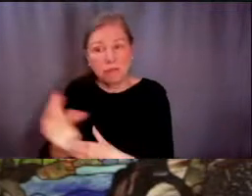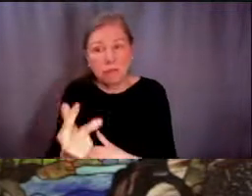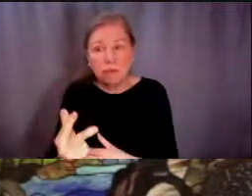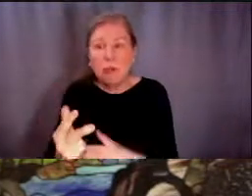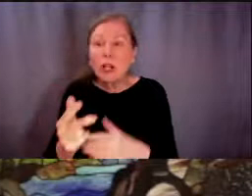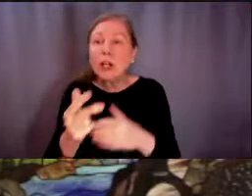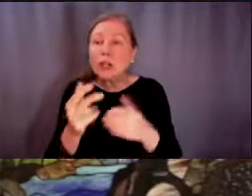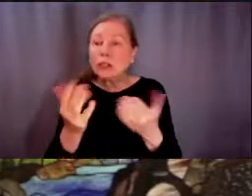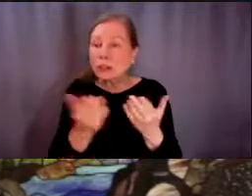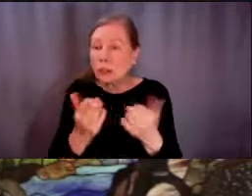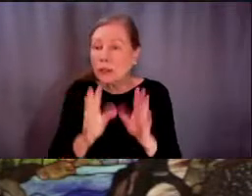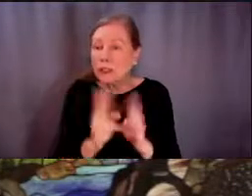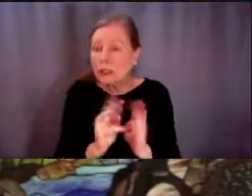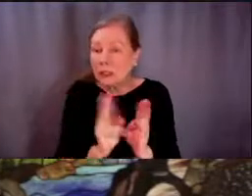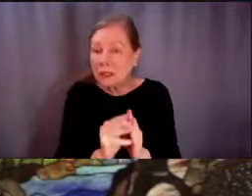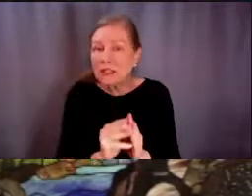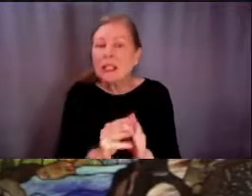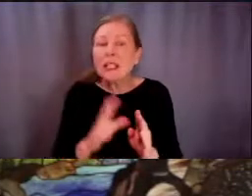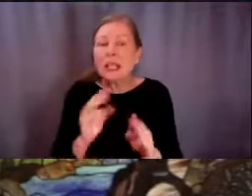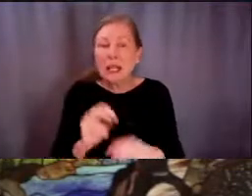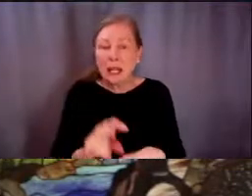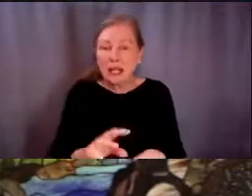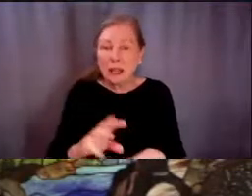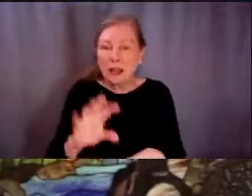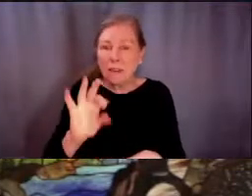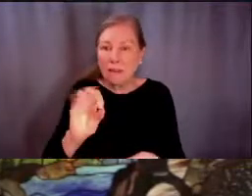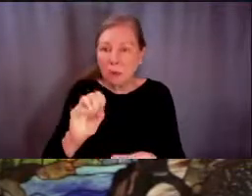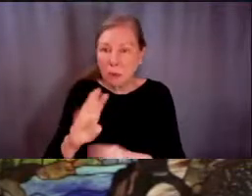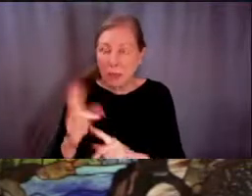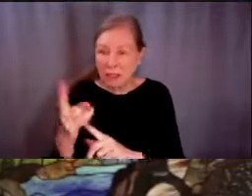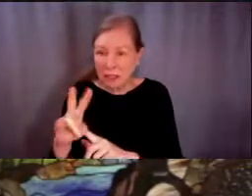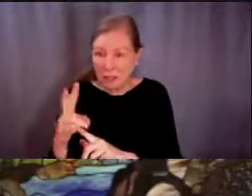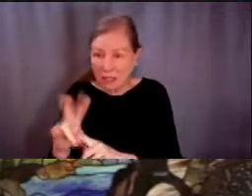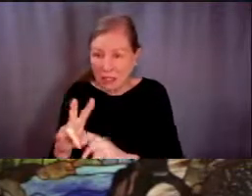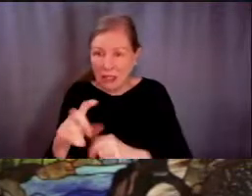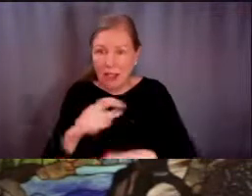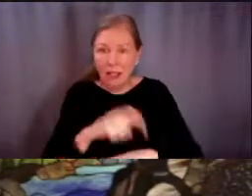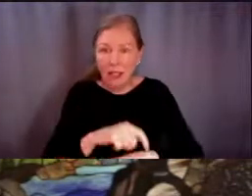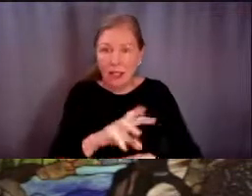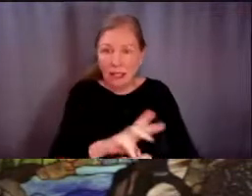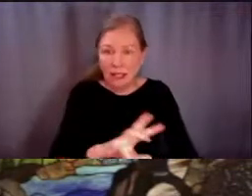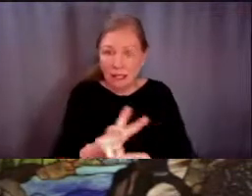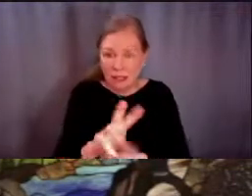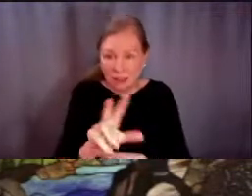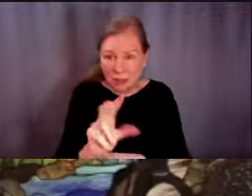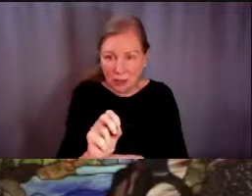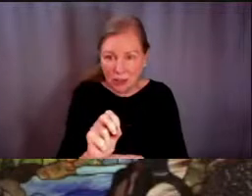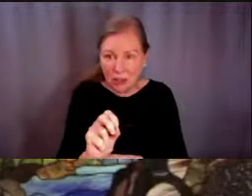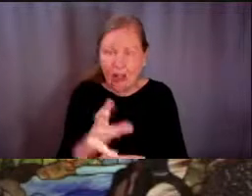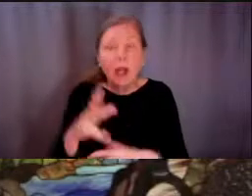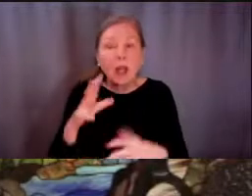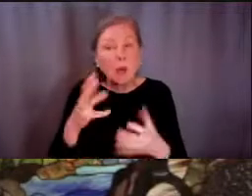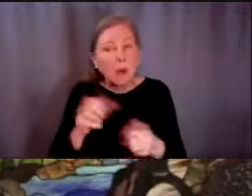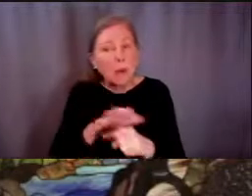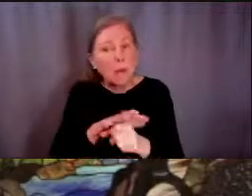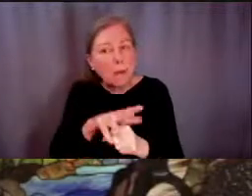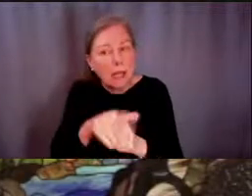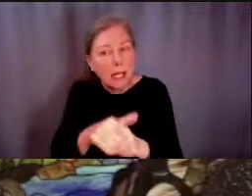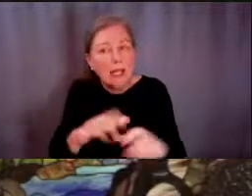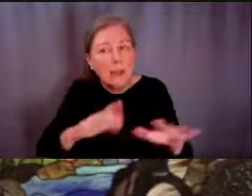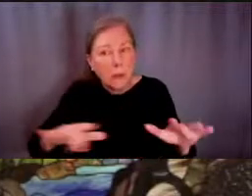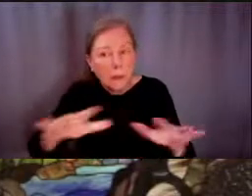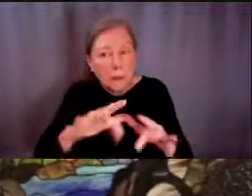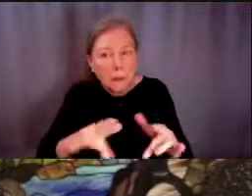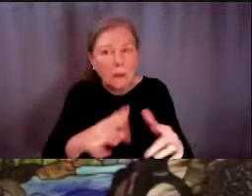at 6:30 p.m. So that we can make sure there's enough room for everyone, please sign up ahead of time on our